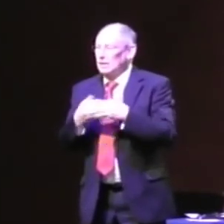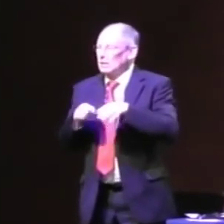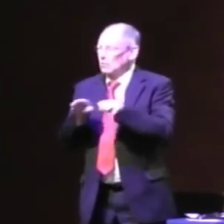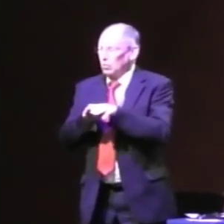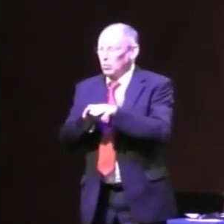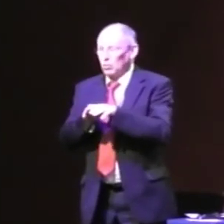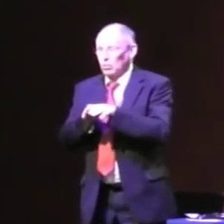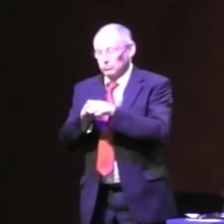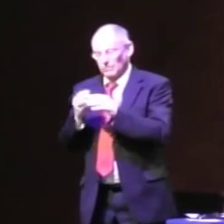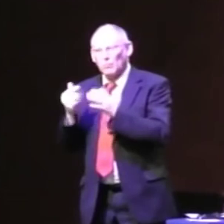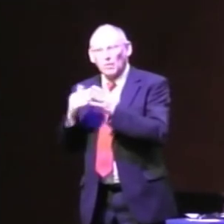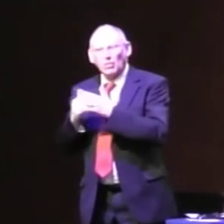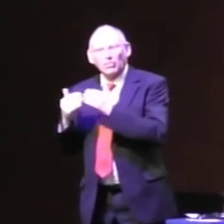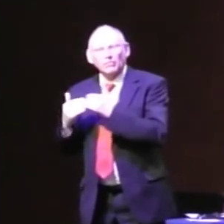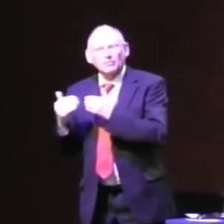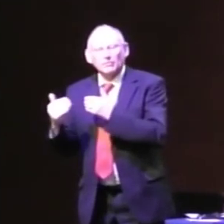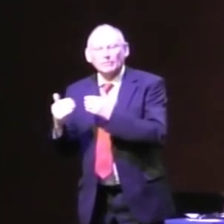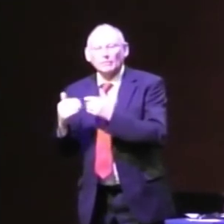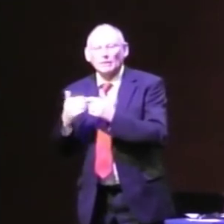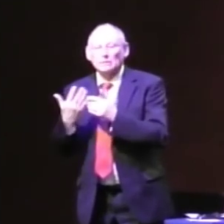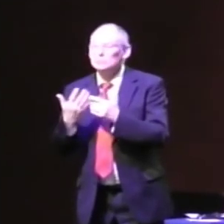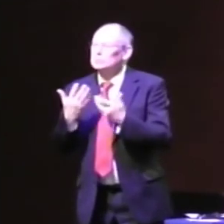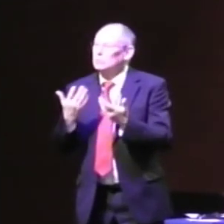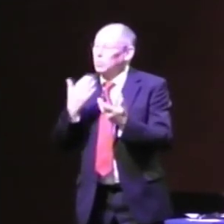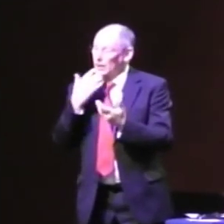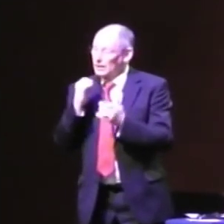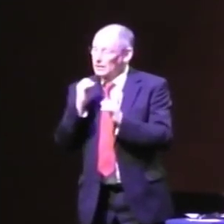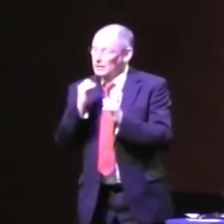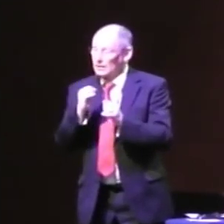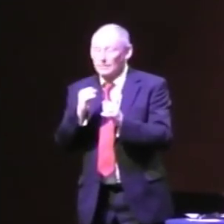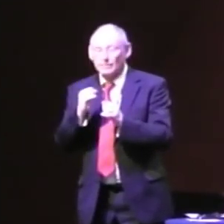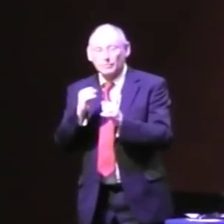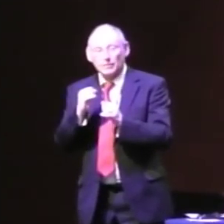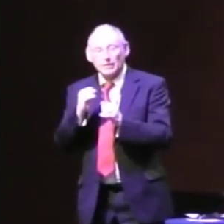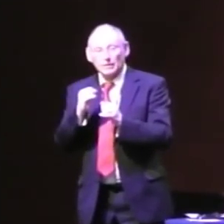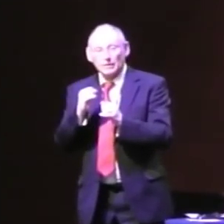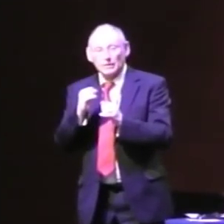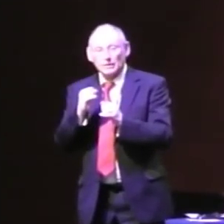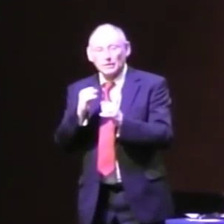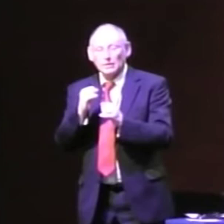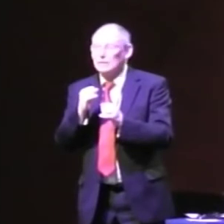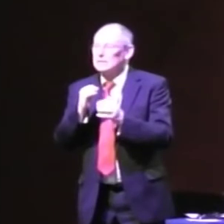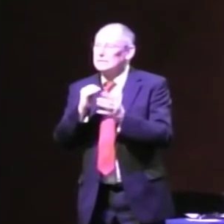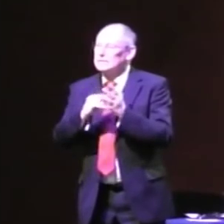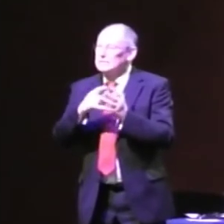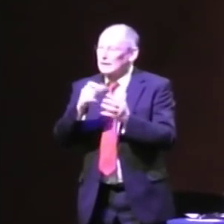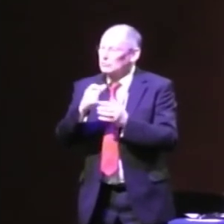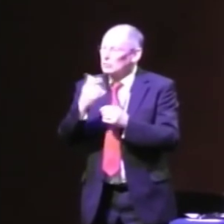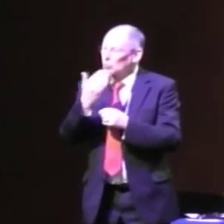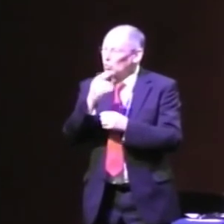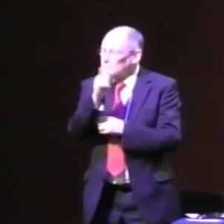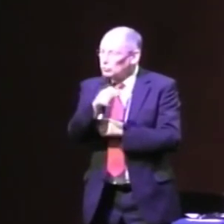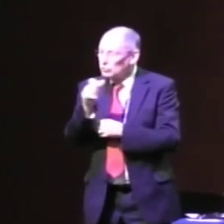a further few months. Just at the point when Secondary school